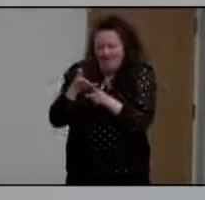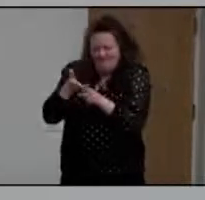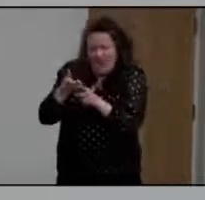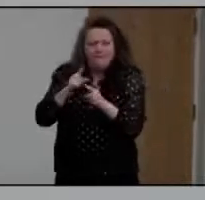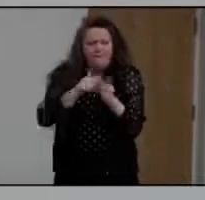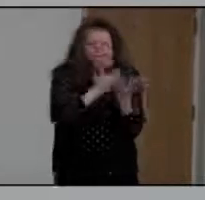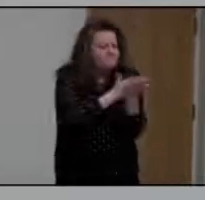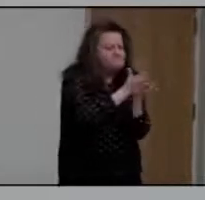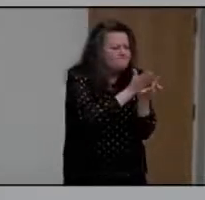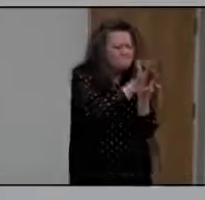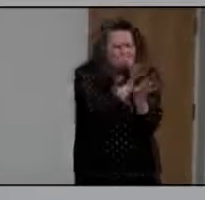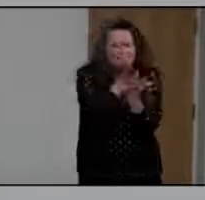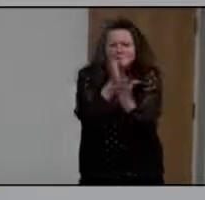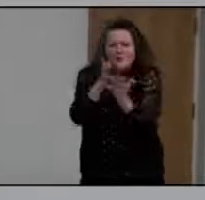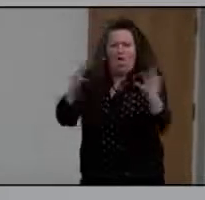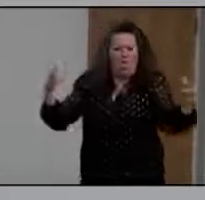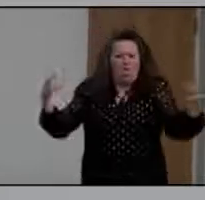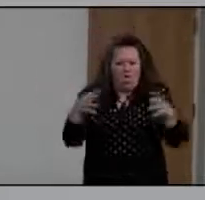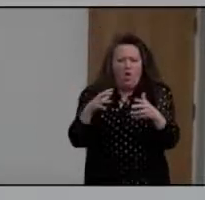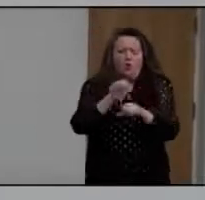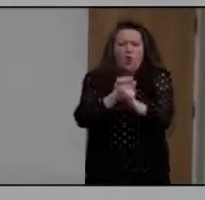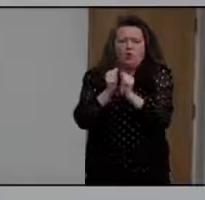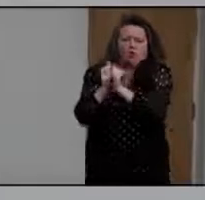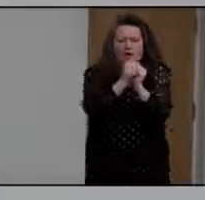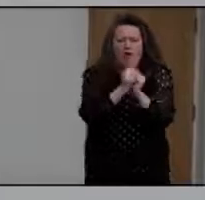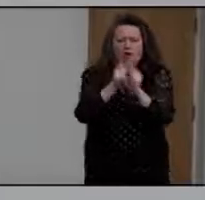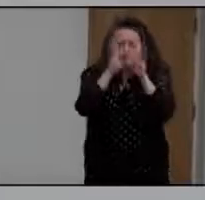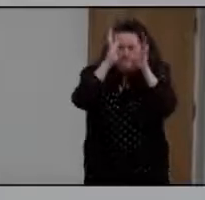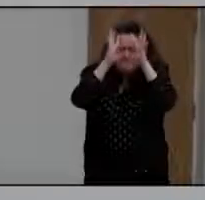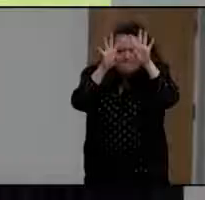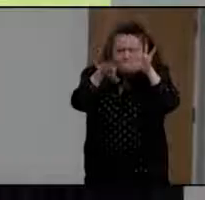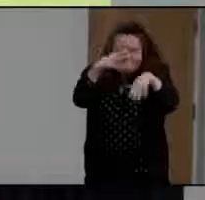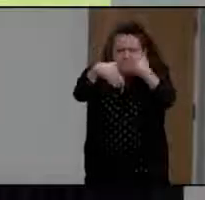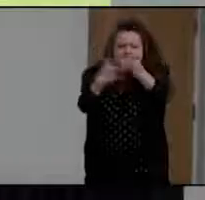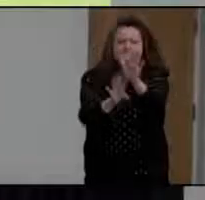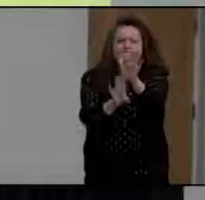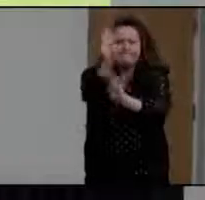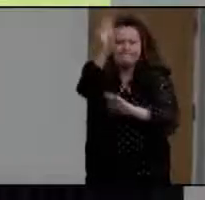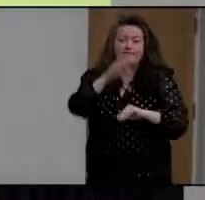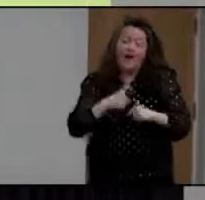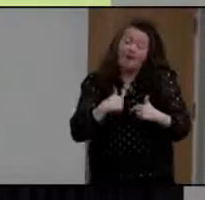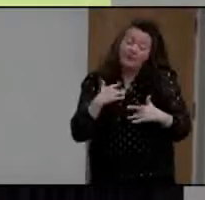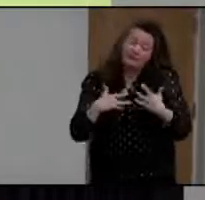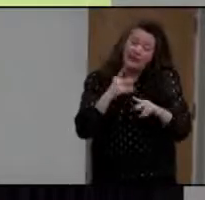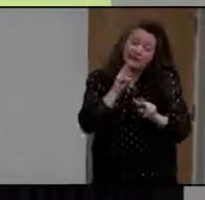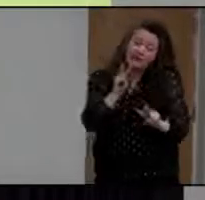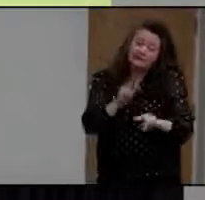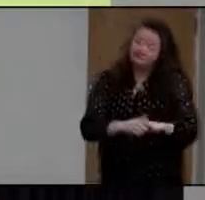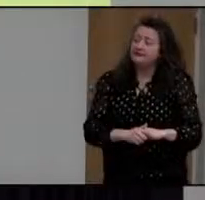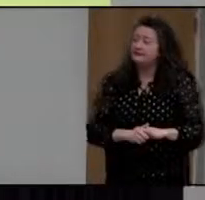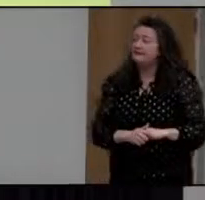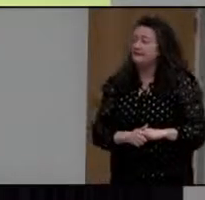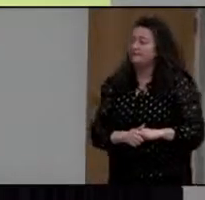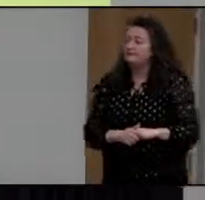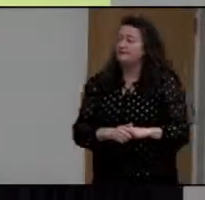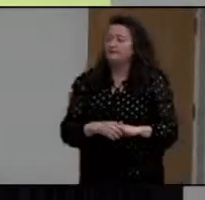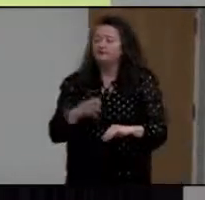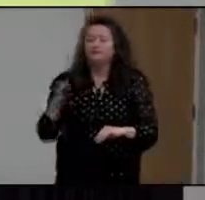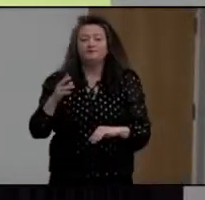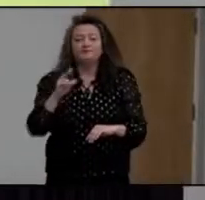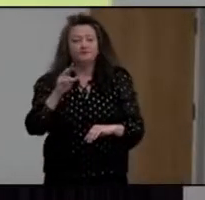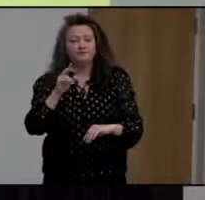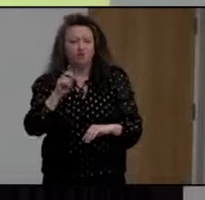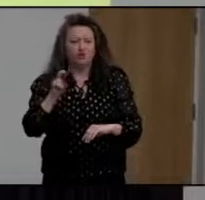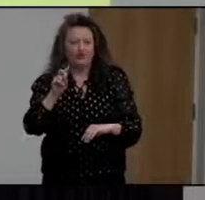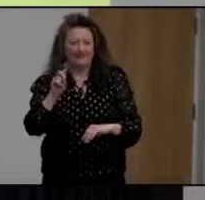that cohort to see what will come out of it. So, good stuff. I want to echo Eleni's shout out for AI for